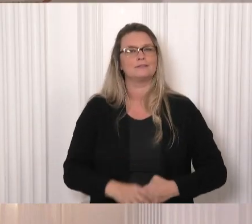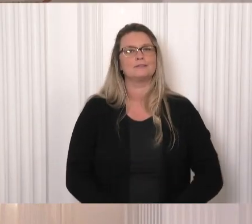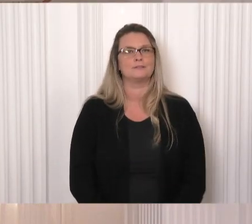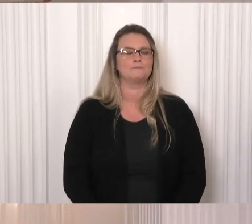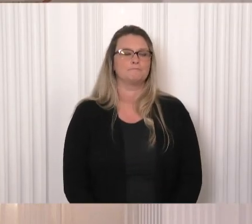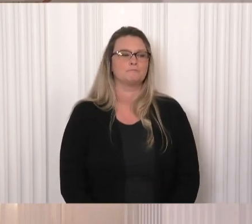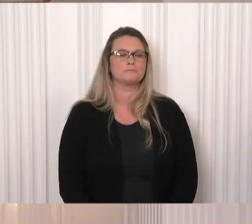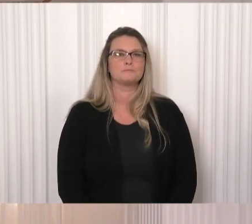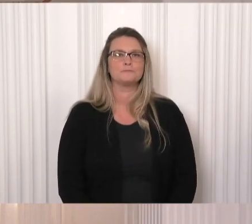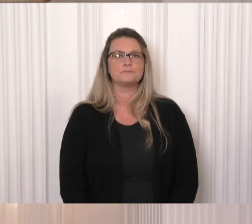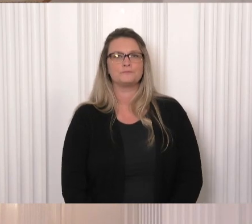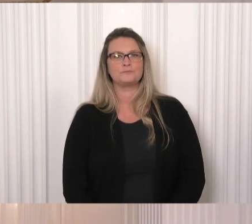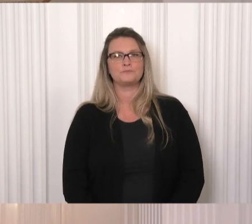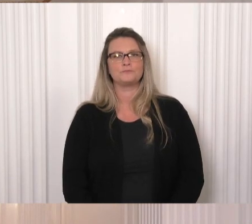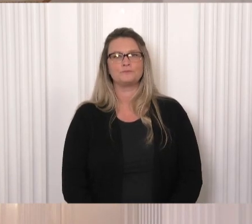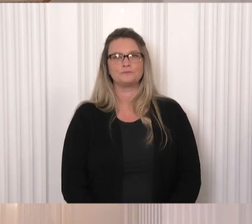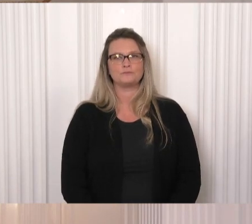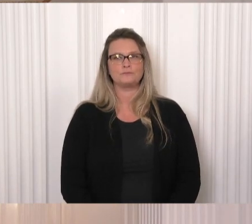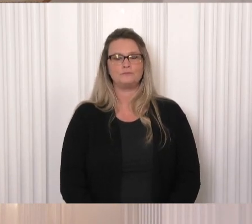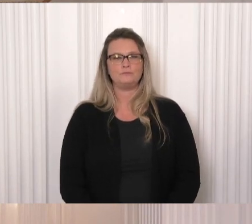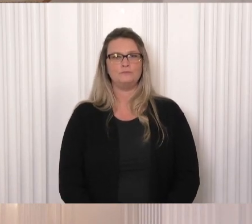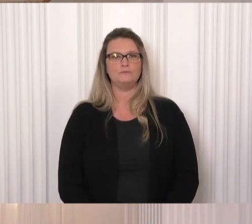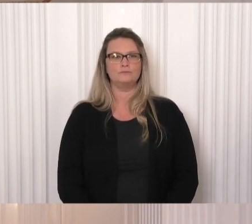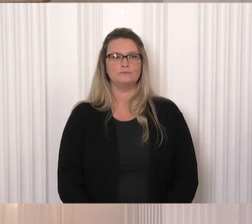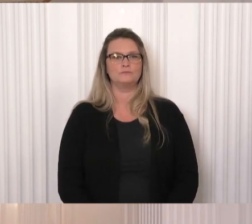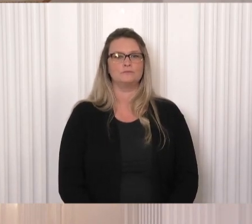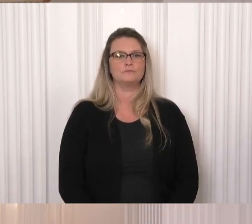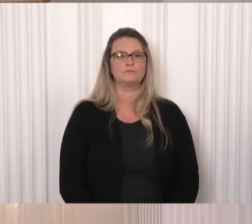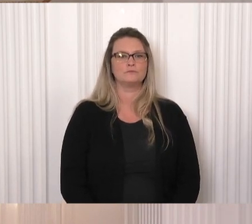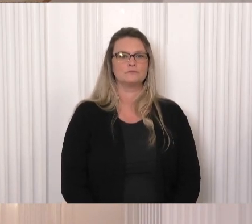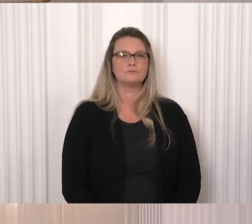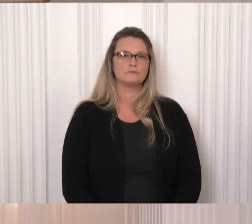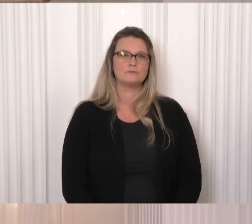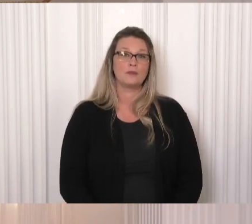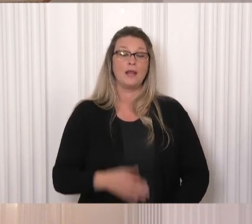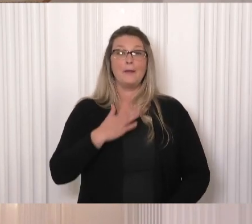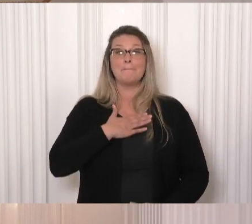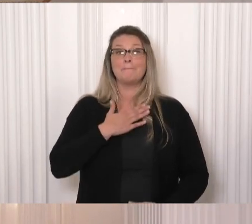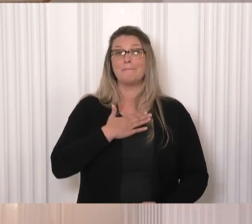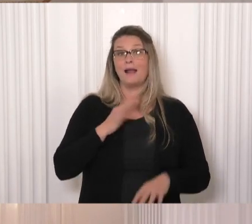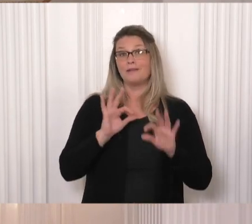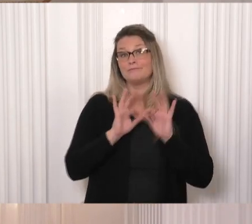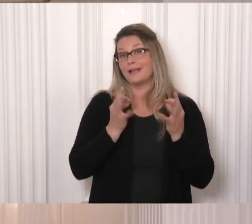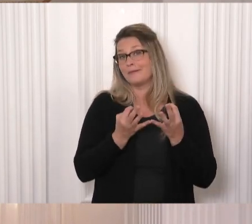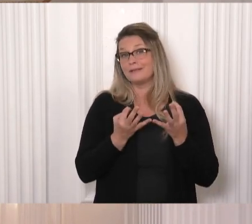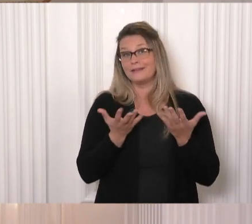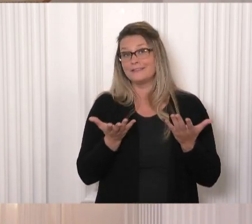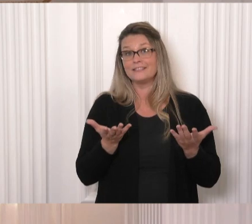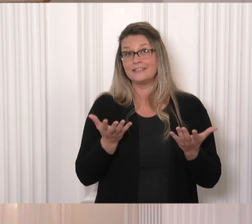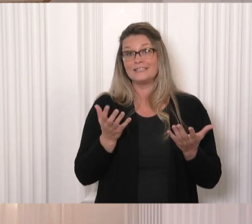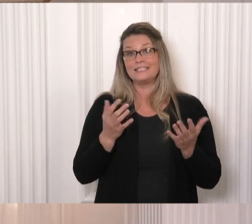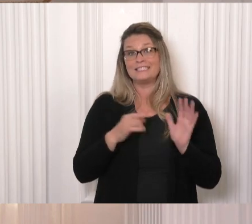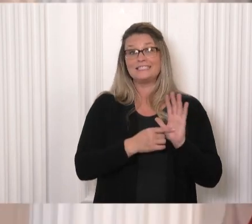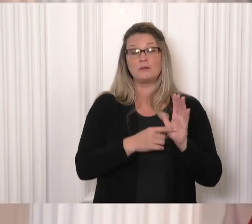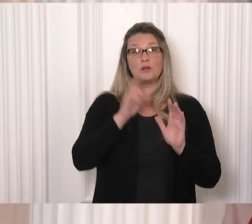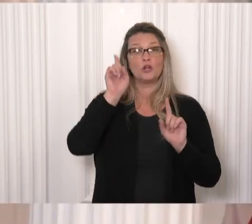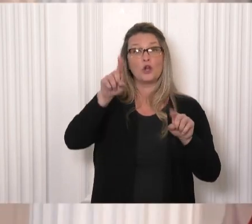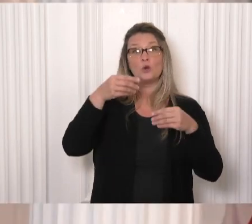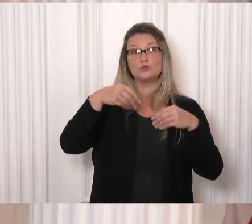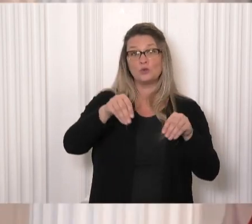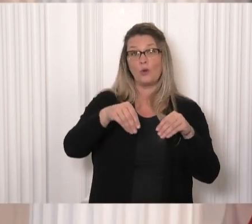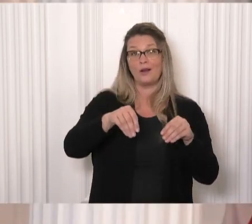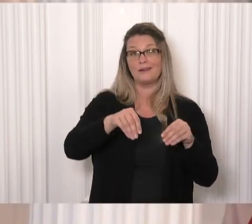From the very practical standpoint, I can speak to what I would see my family doing. So if you're going to the grocery